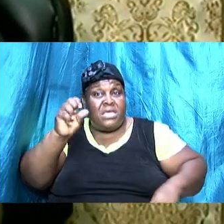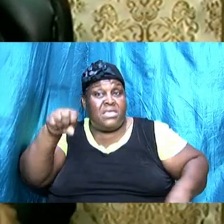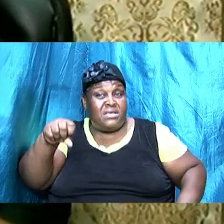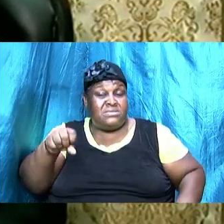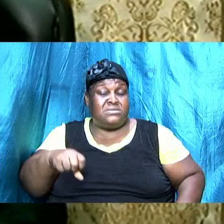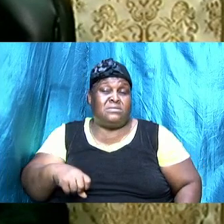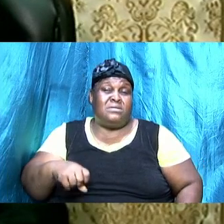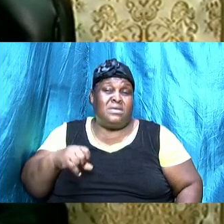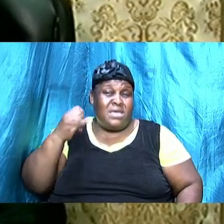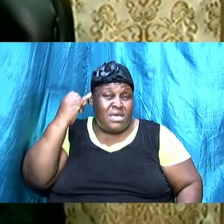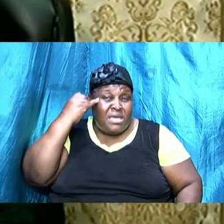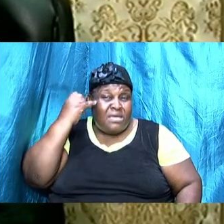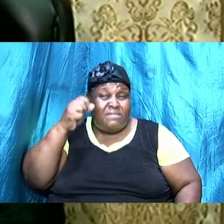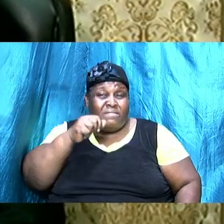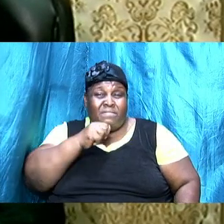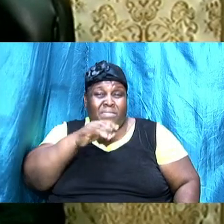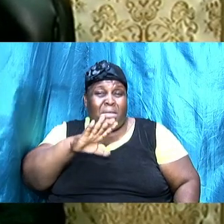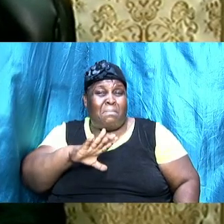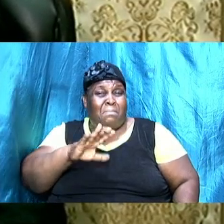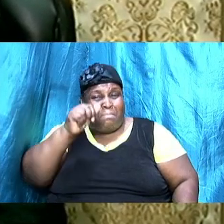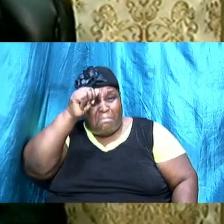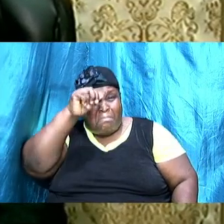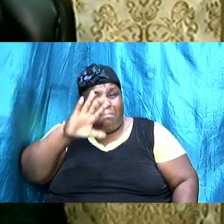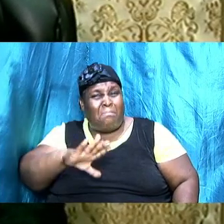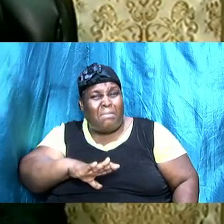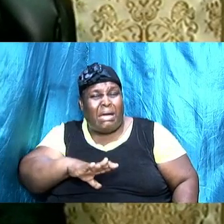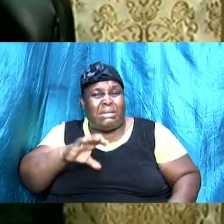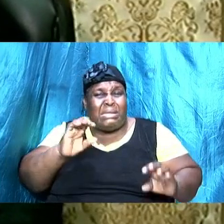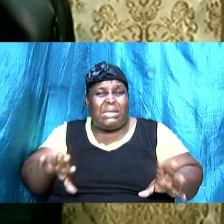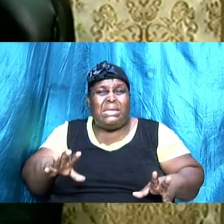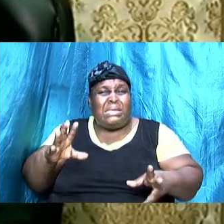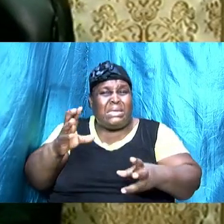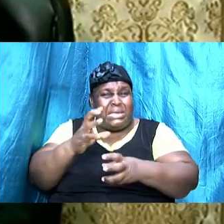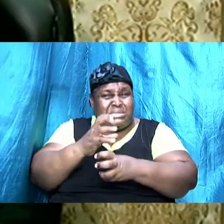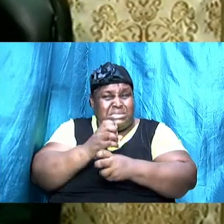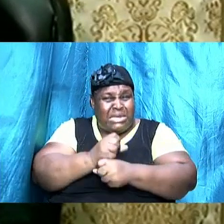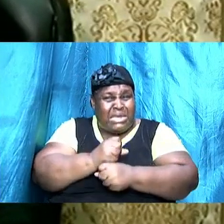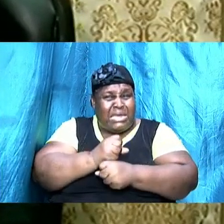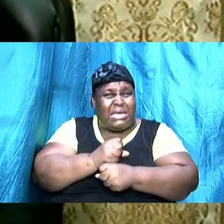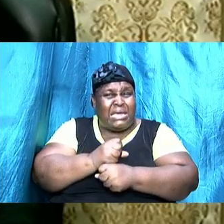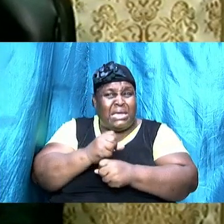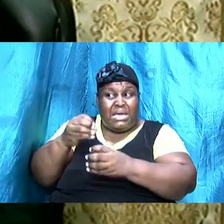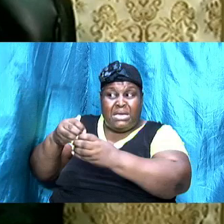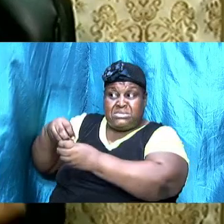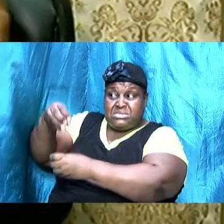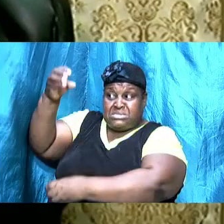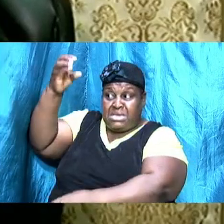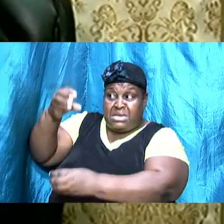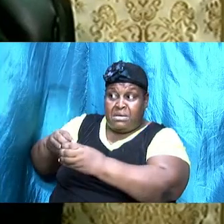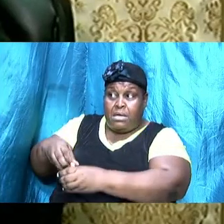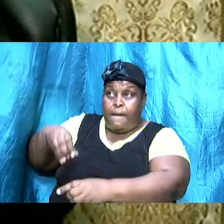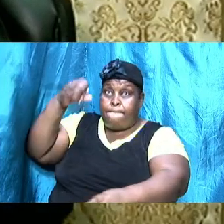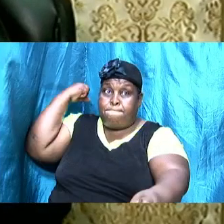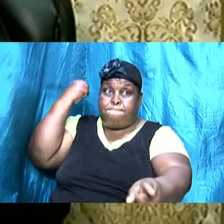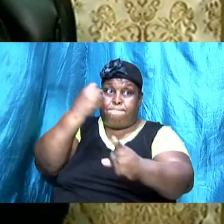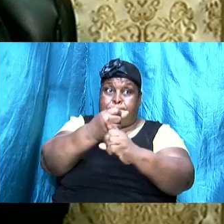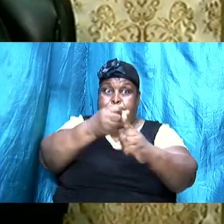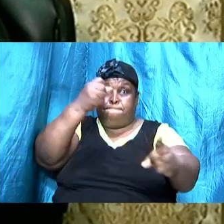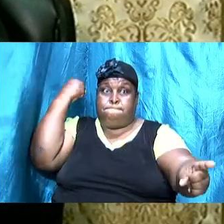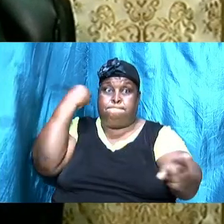man can take a board, a stick, a machete, and beat his wife, he will kill her. And I would not